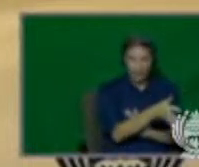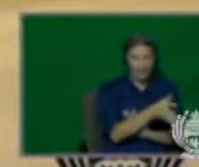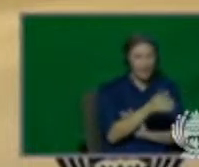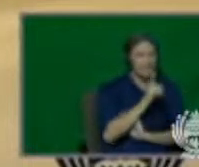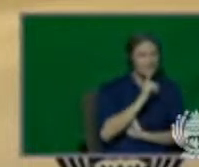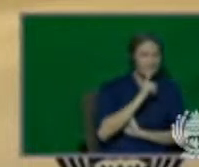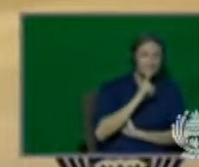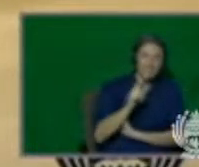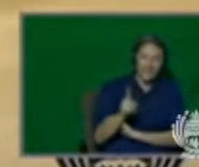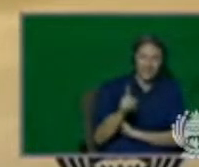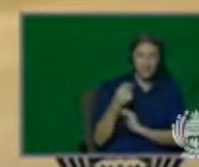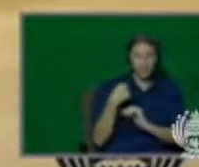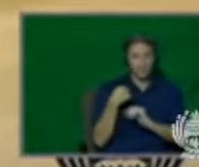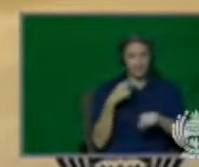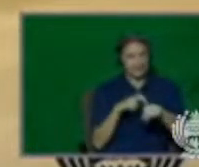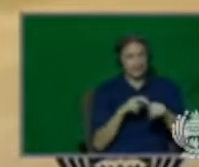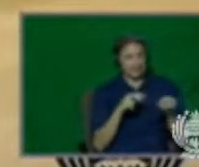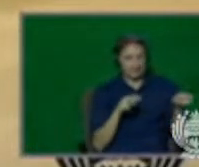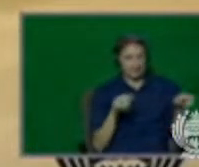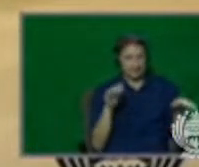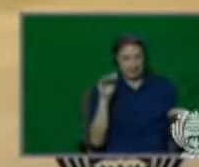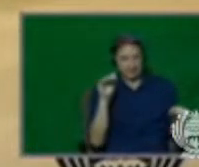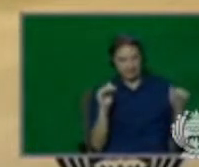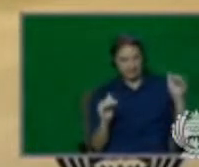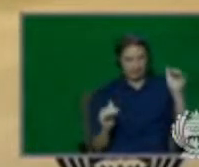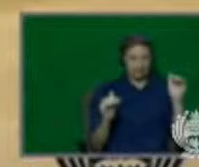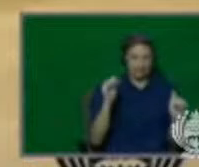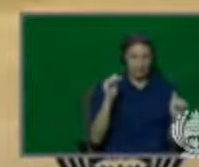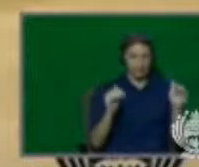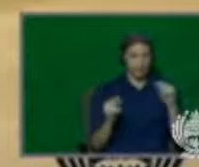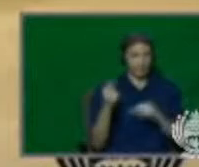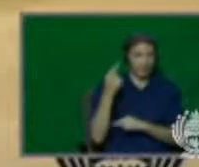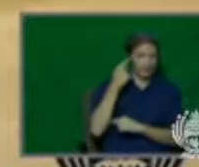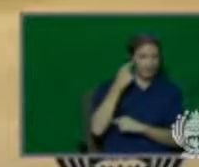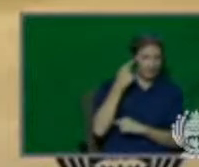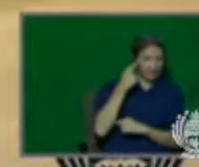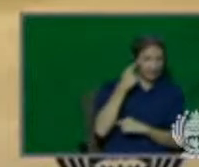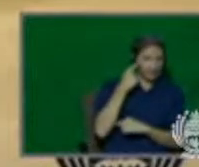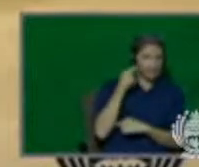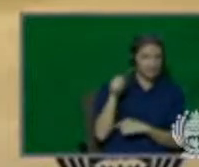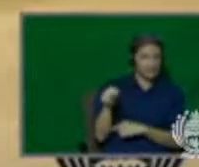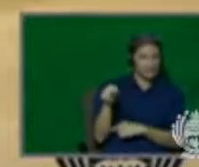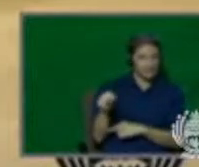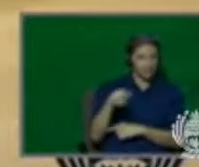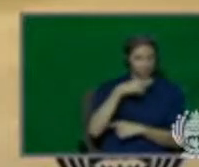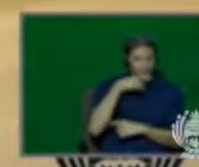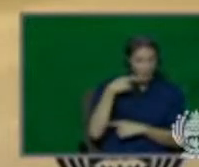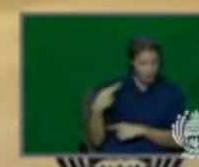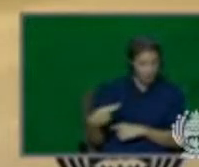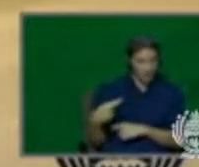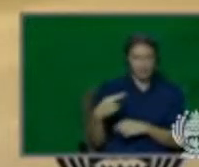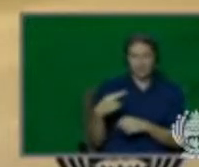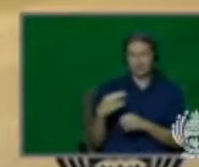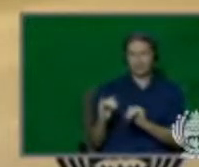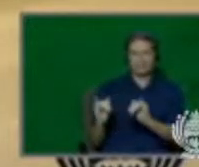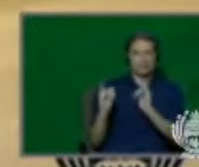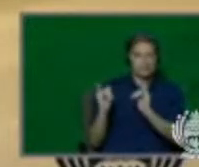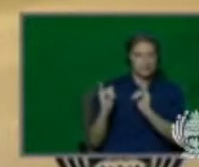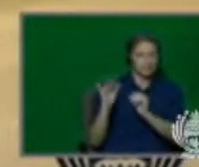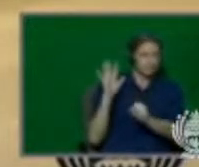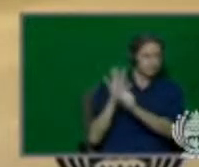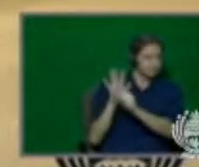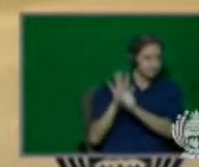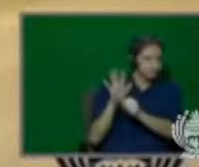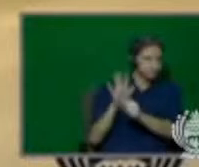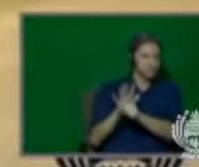have had to balance this knowledge against the very real and pressing service delivery needs that are